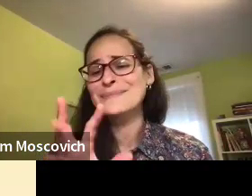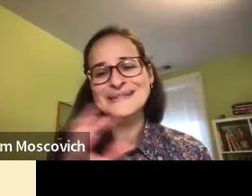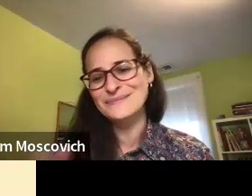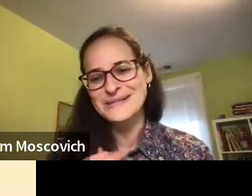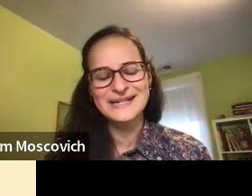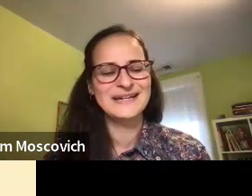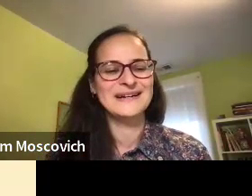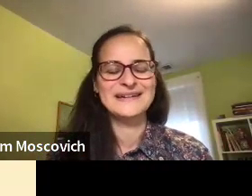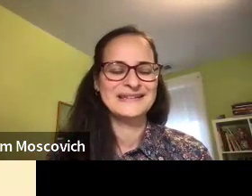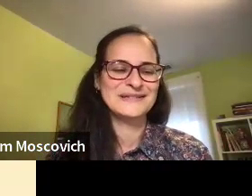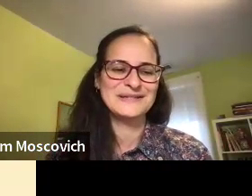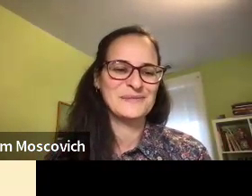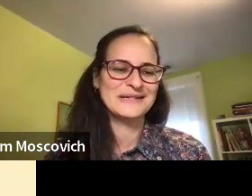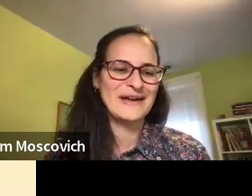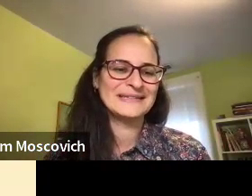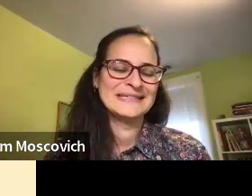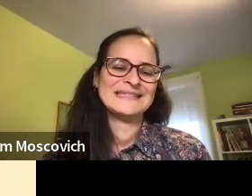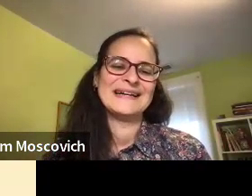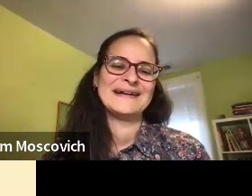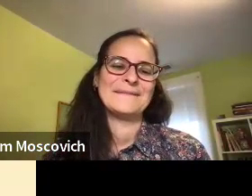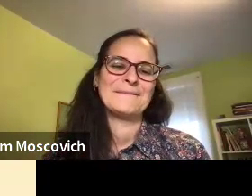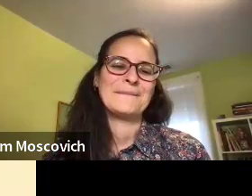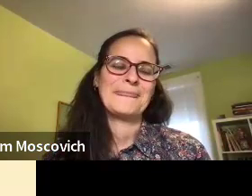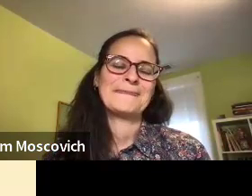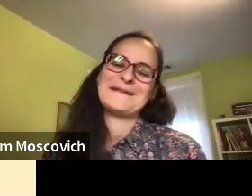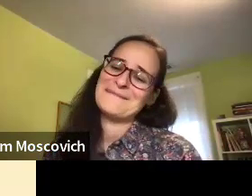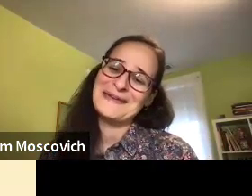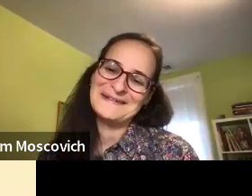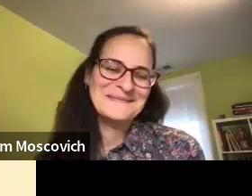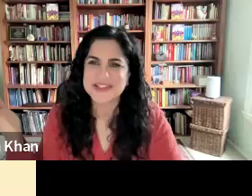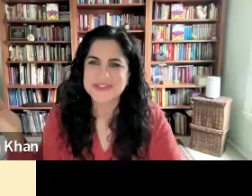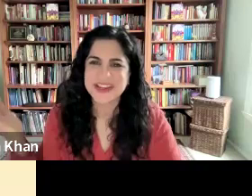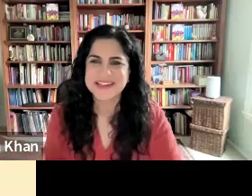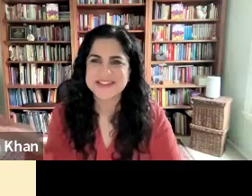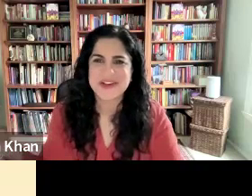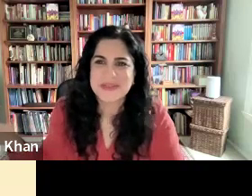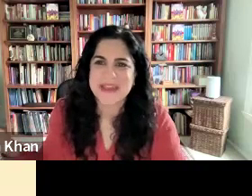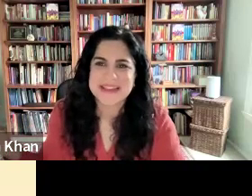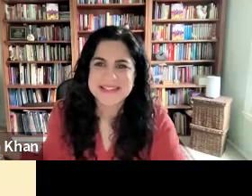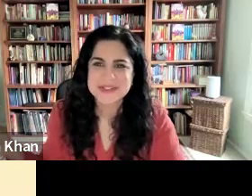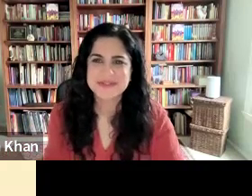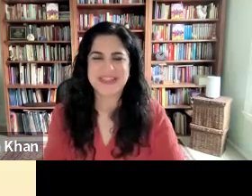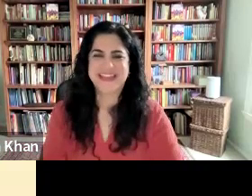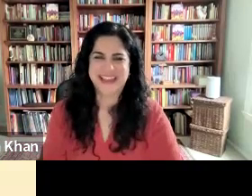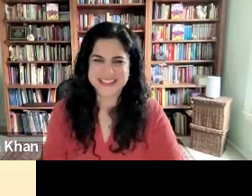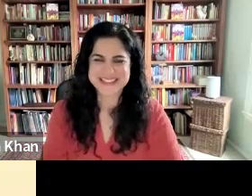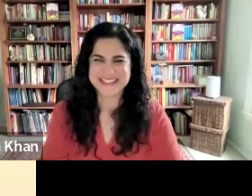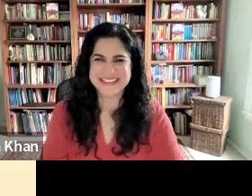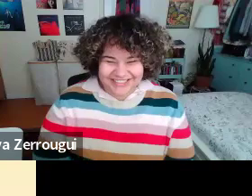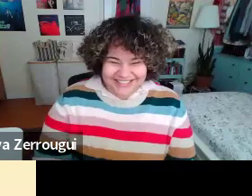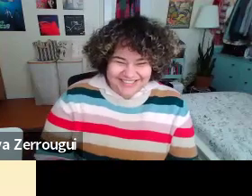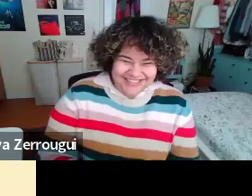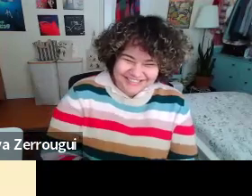The siblings in particular, like that's just so much fun. So yeah, What are thank the you. odds, right? That it's called the Mecca Center of all